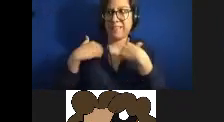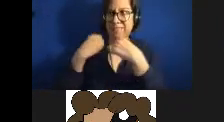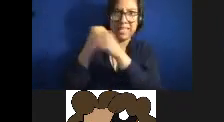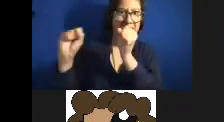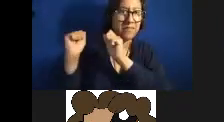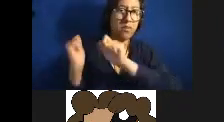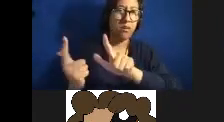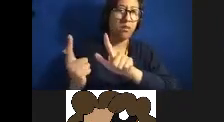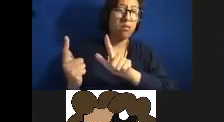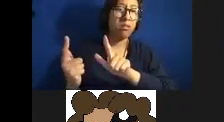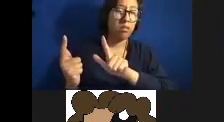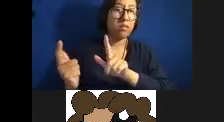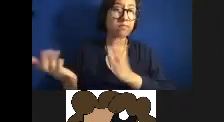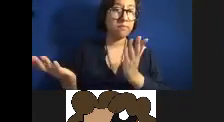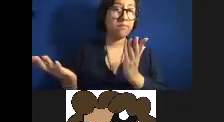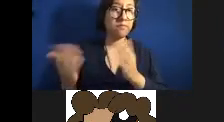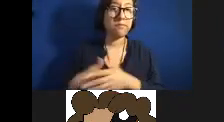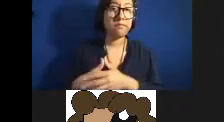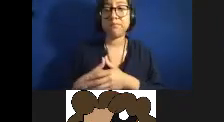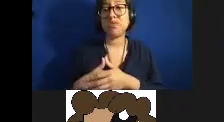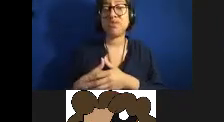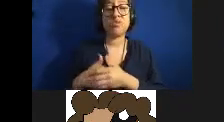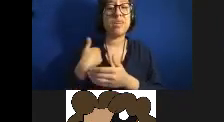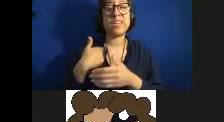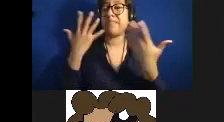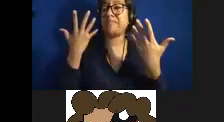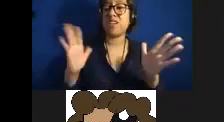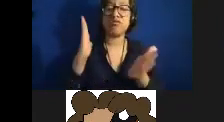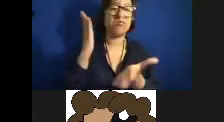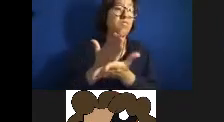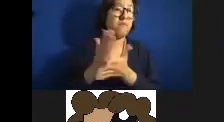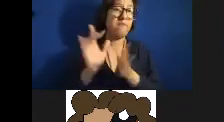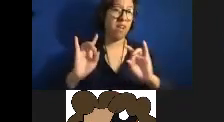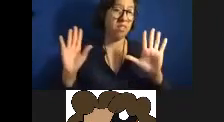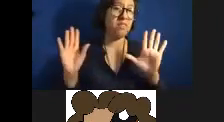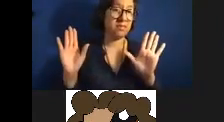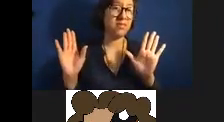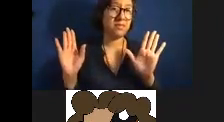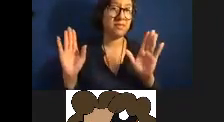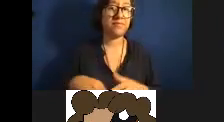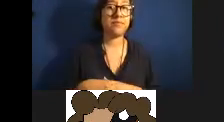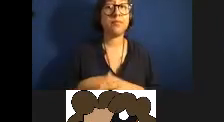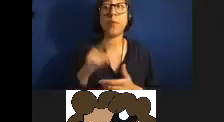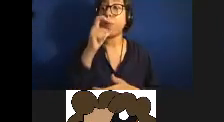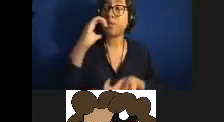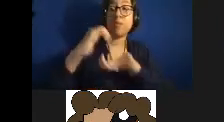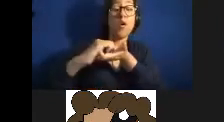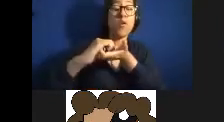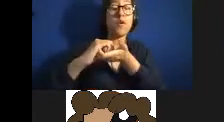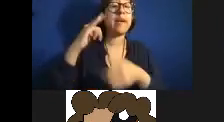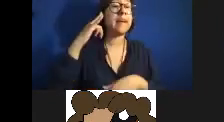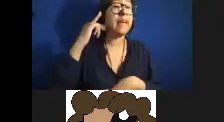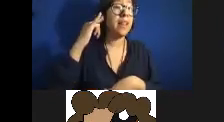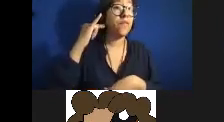everyone so that we can prevent and end violence. One of our key partners is the California Partnership to